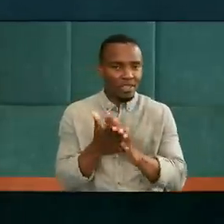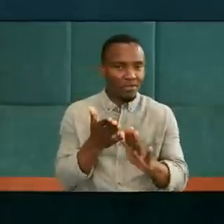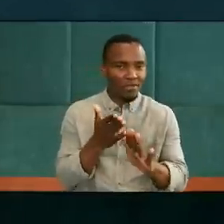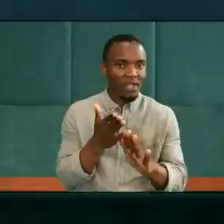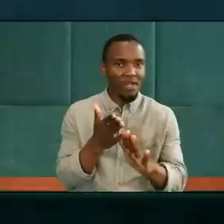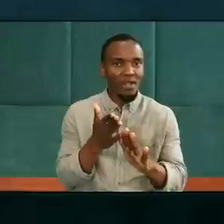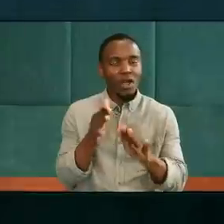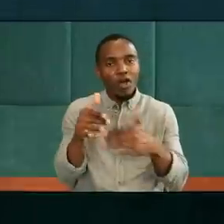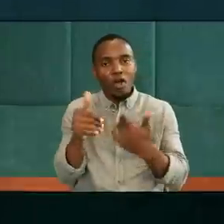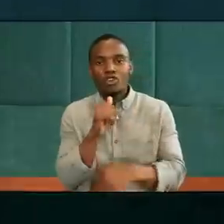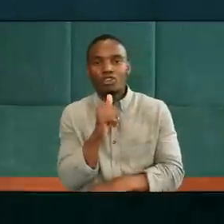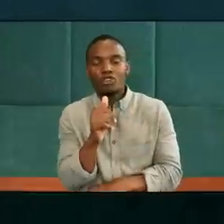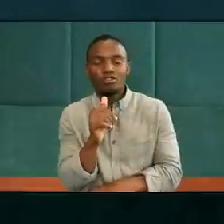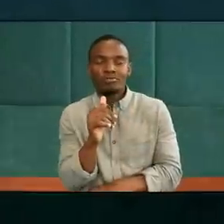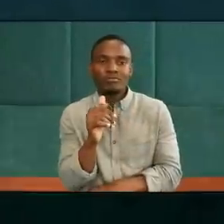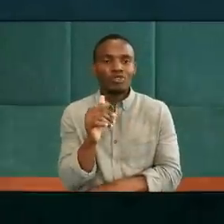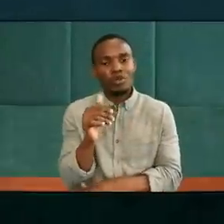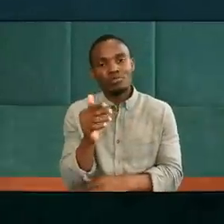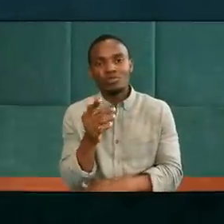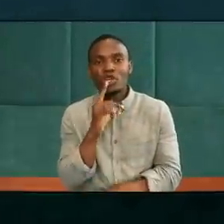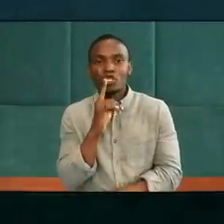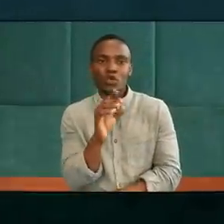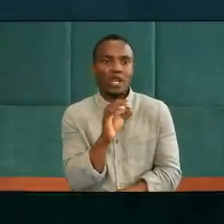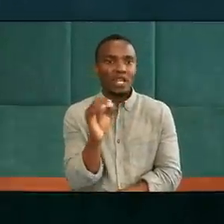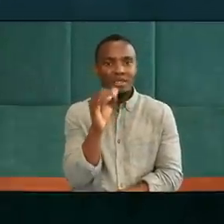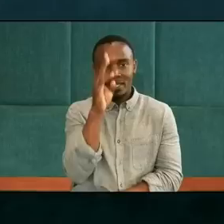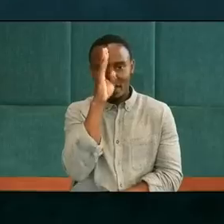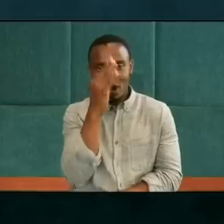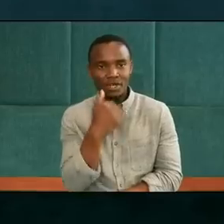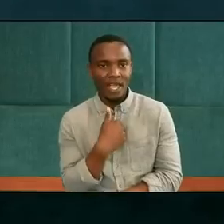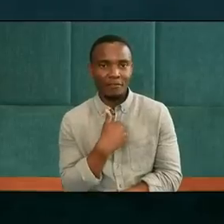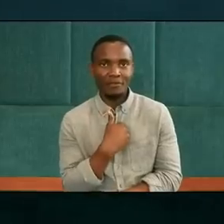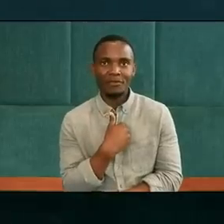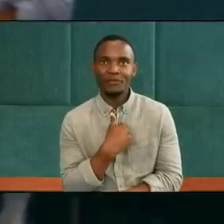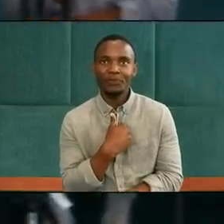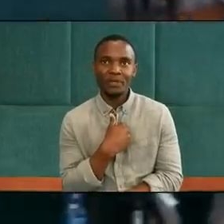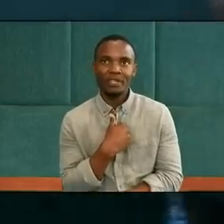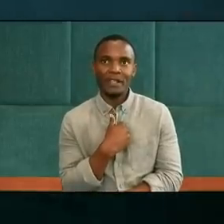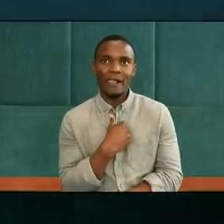are well with his soul. Is the church with me? Stay with me. Still not sure.